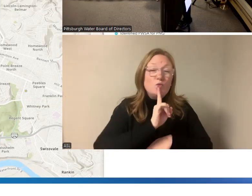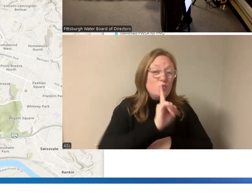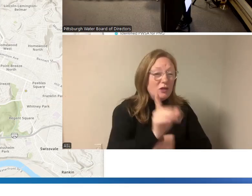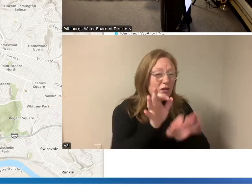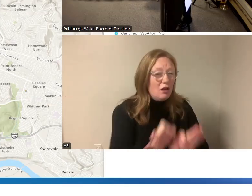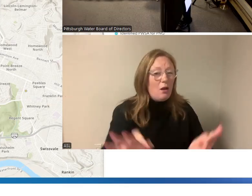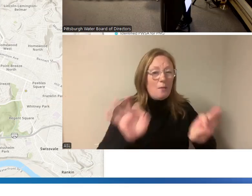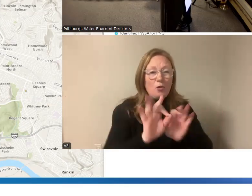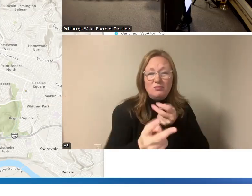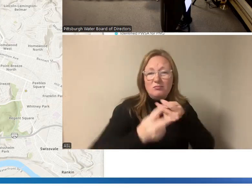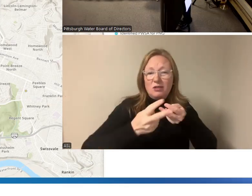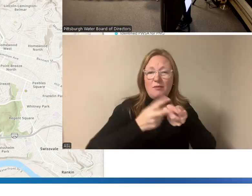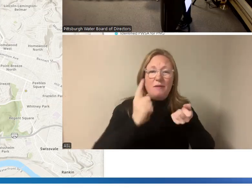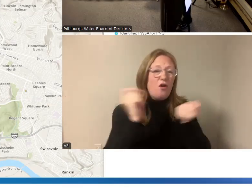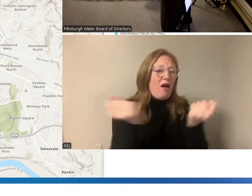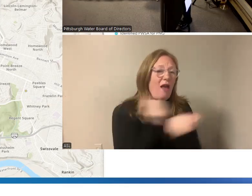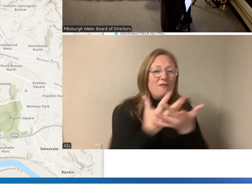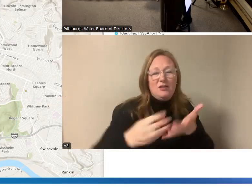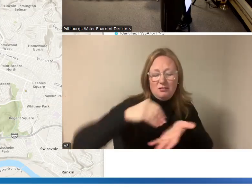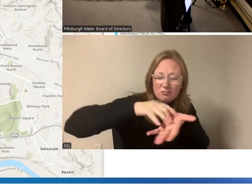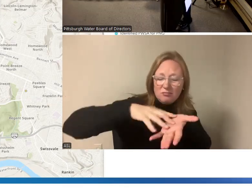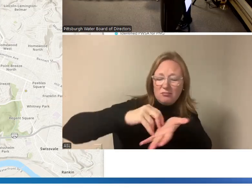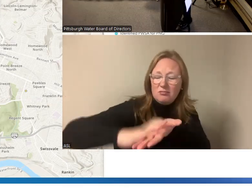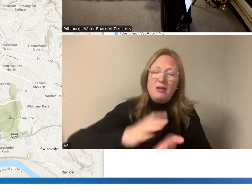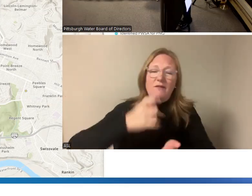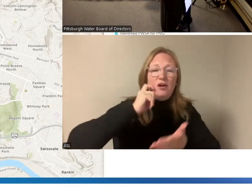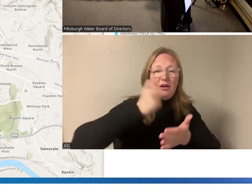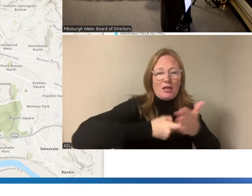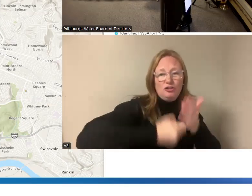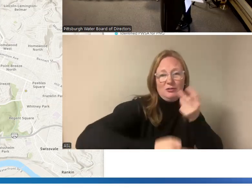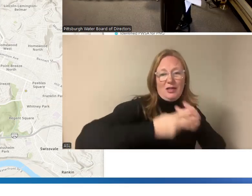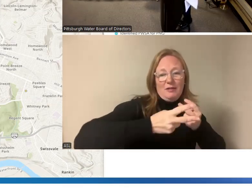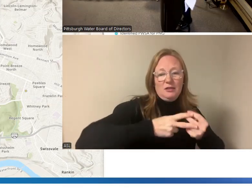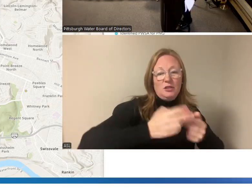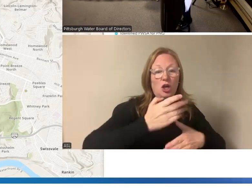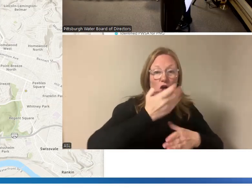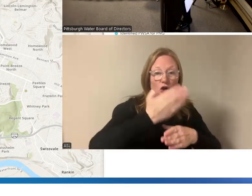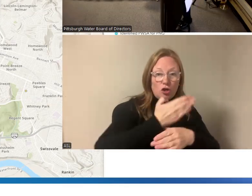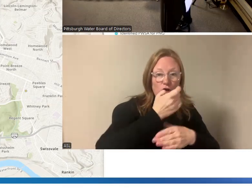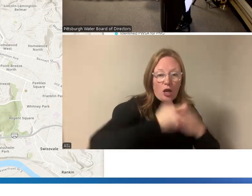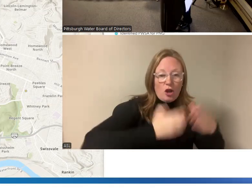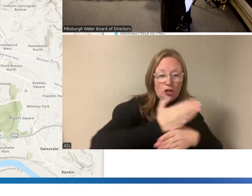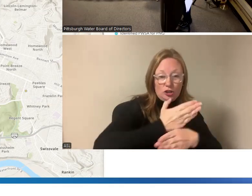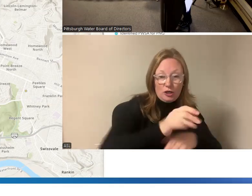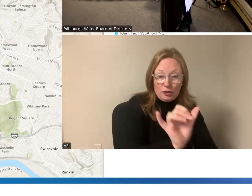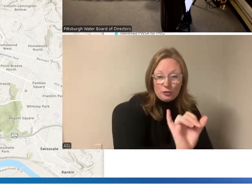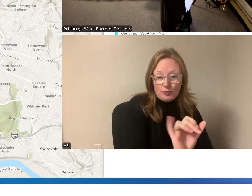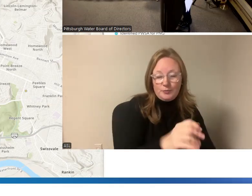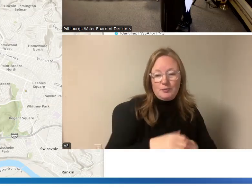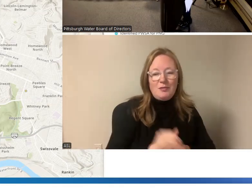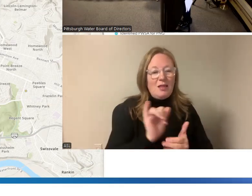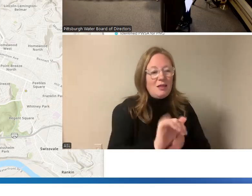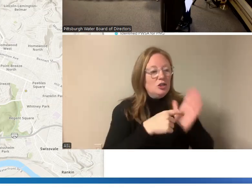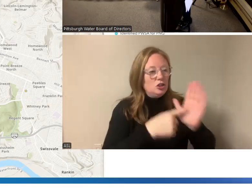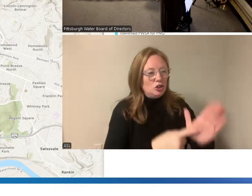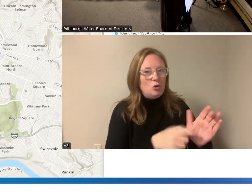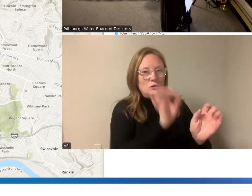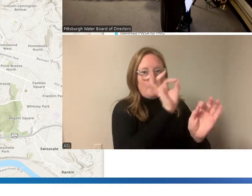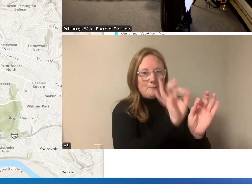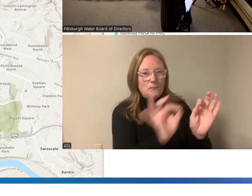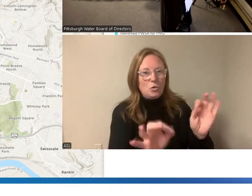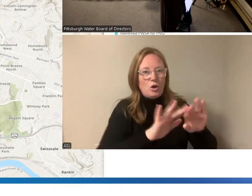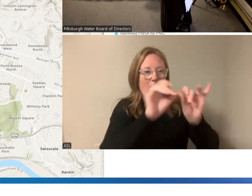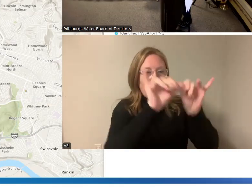all cost-sharing data. Each site involved in cost-sharing agreements is represented as a point within the GIS